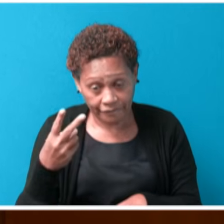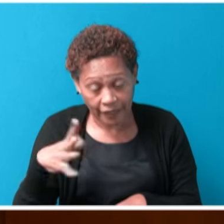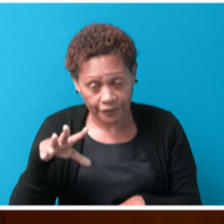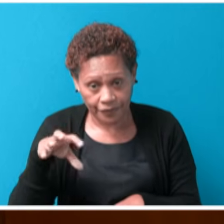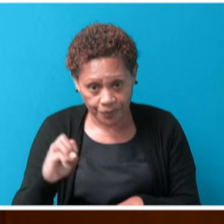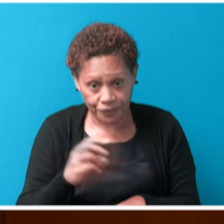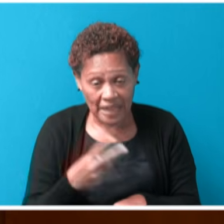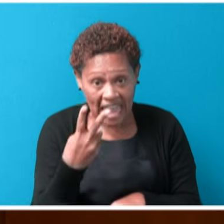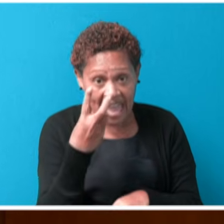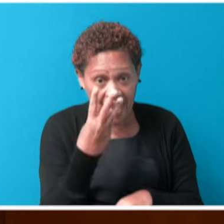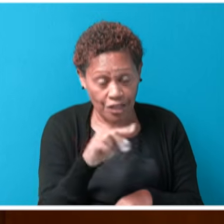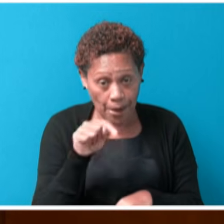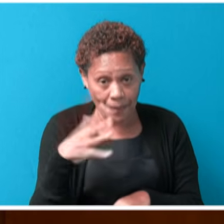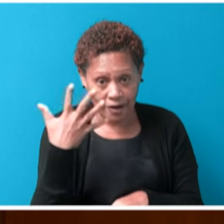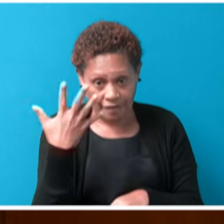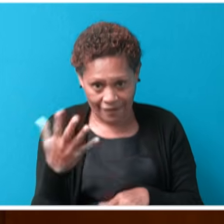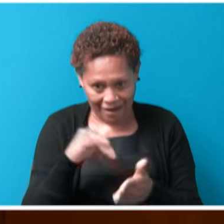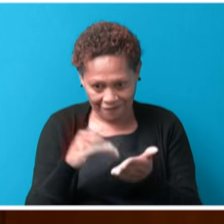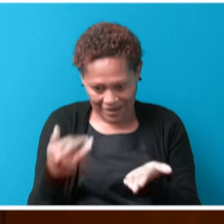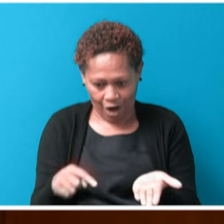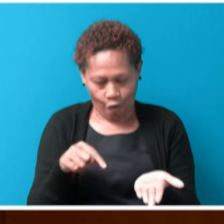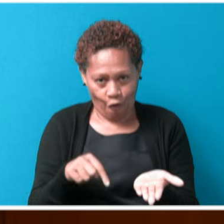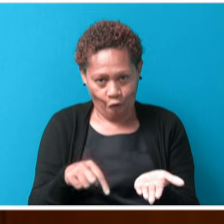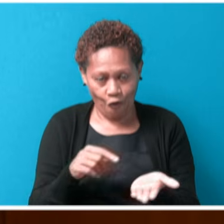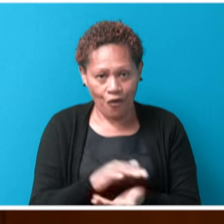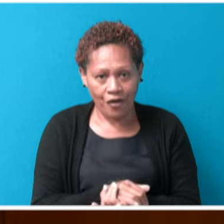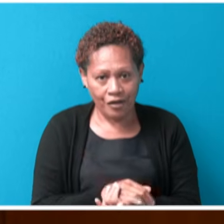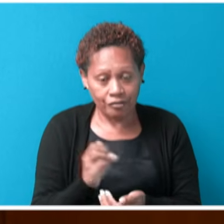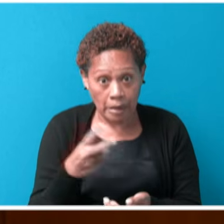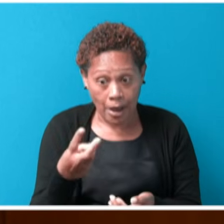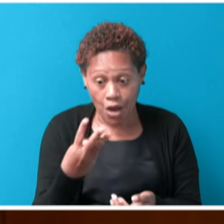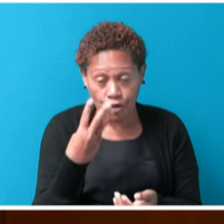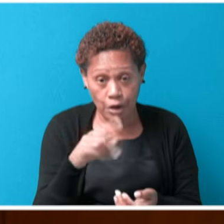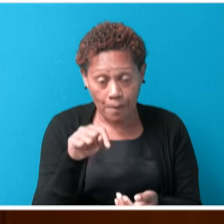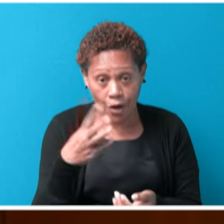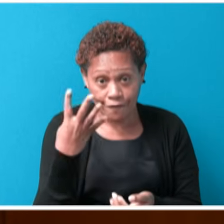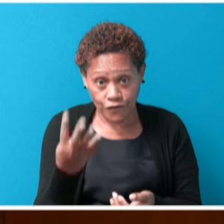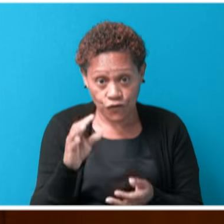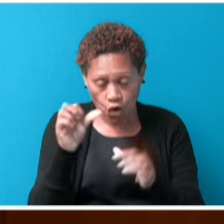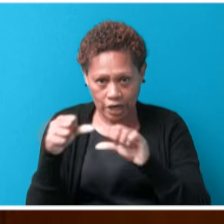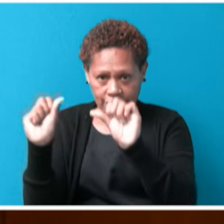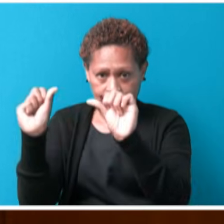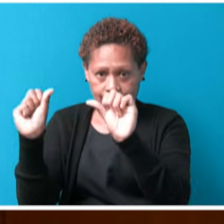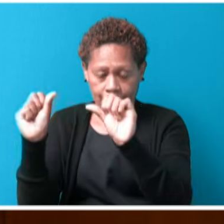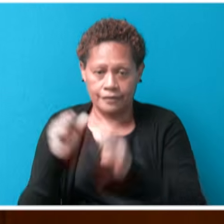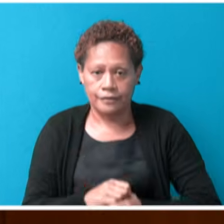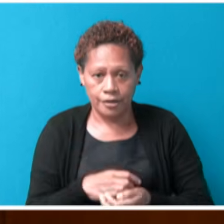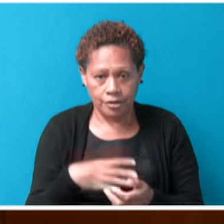3.5 we are at. Achieve 3.4, Mr. Chair. Achieving this higher